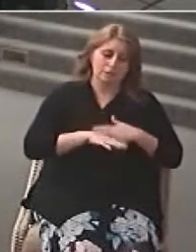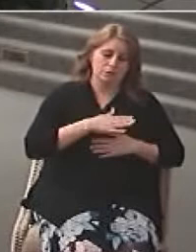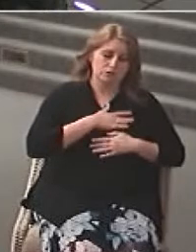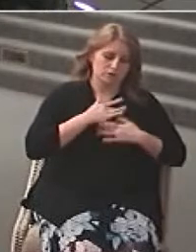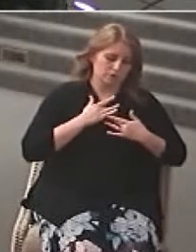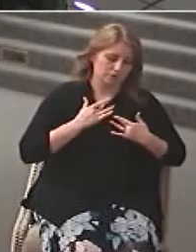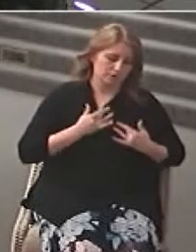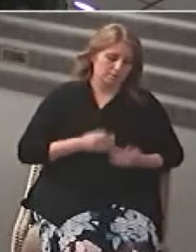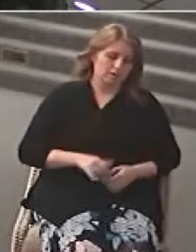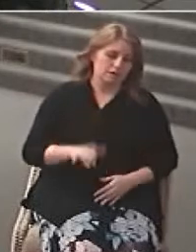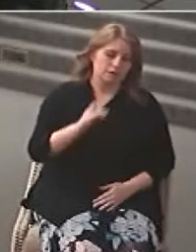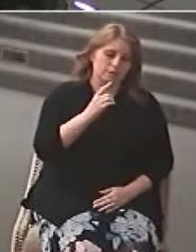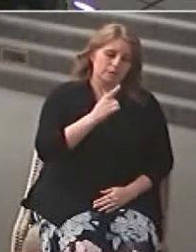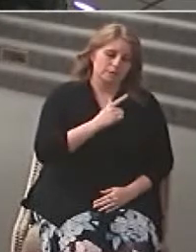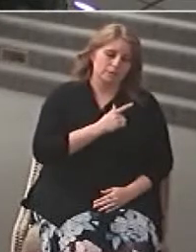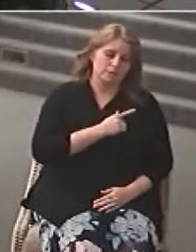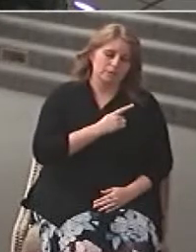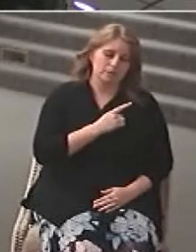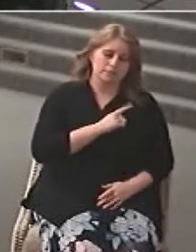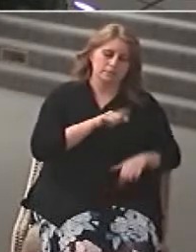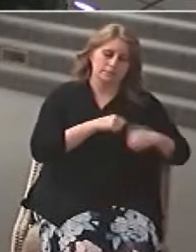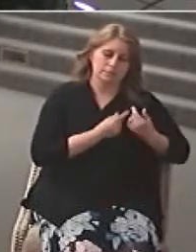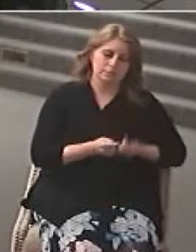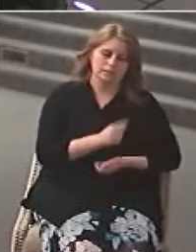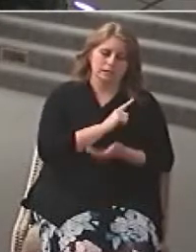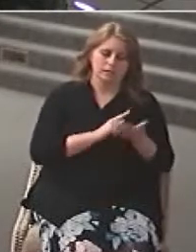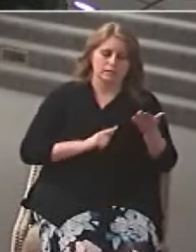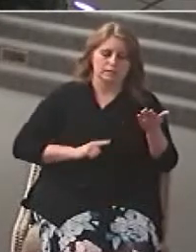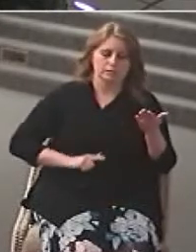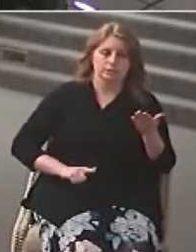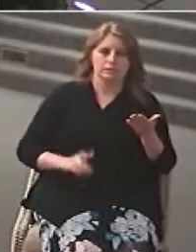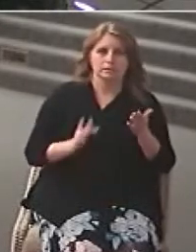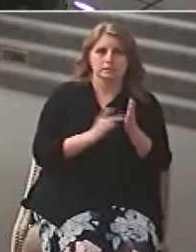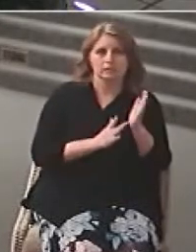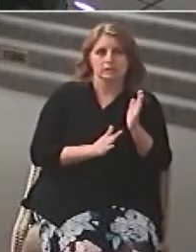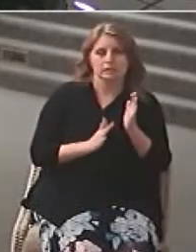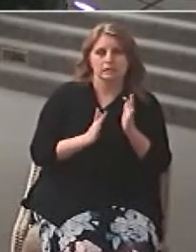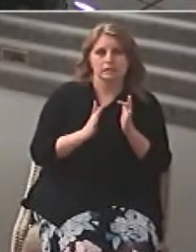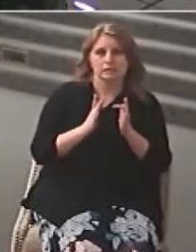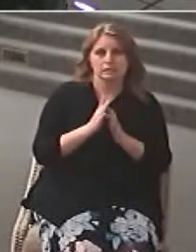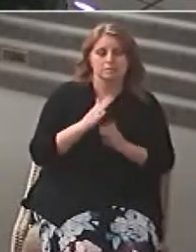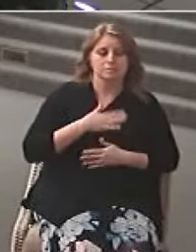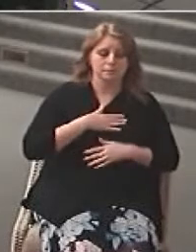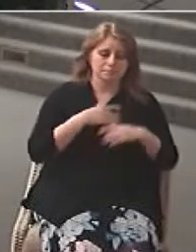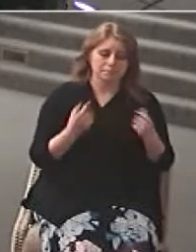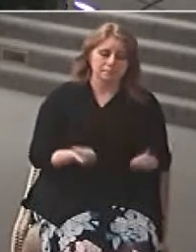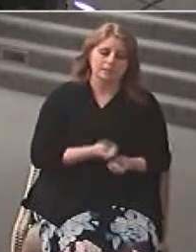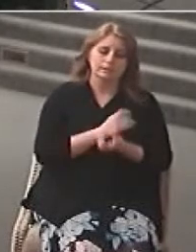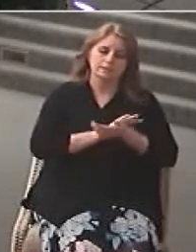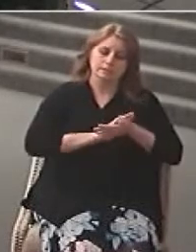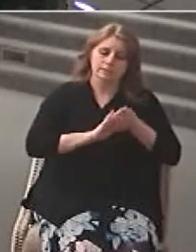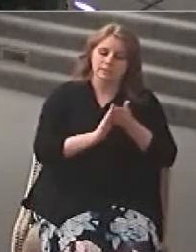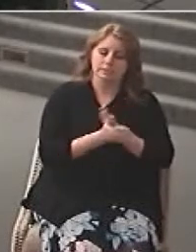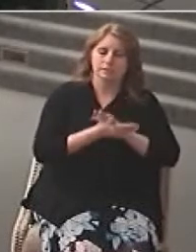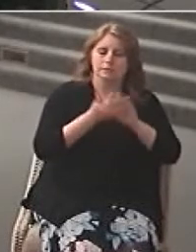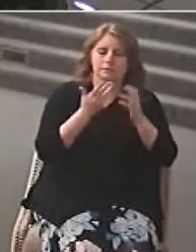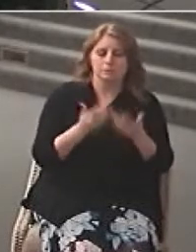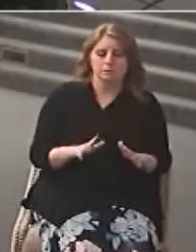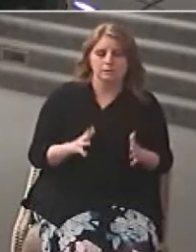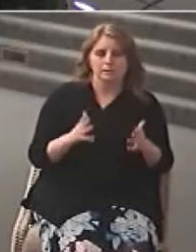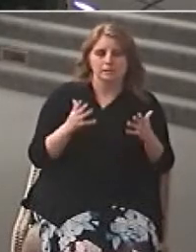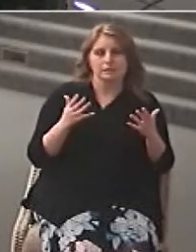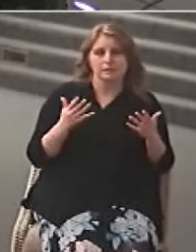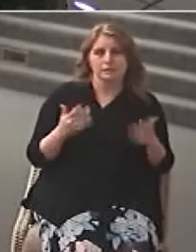faith in my heart abides since the day that Jesus washed my sins